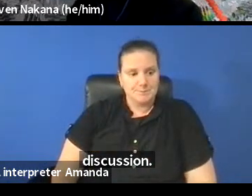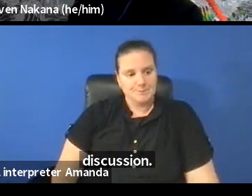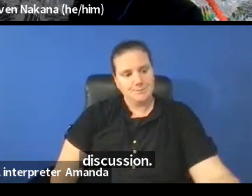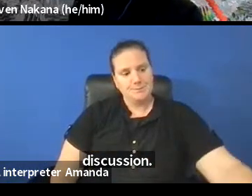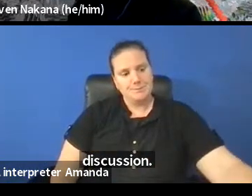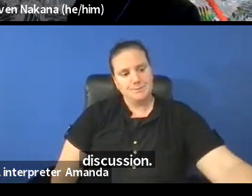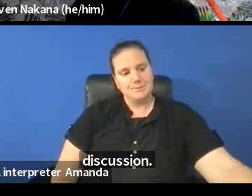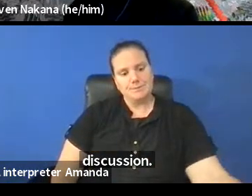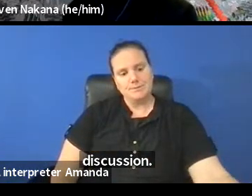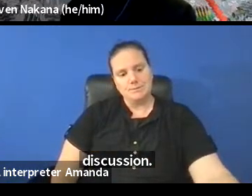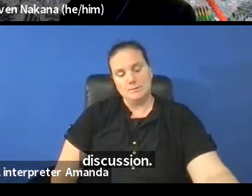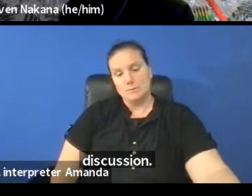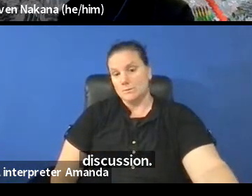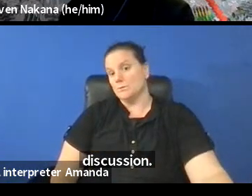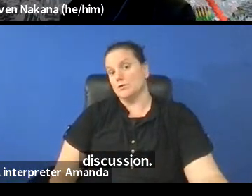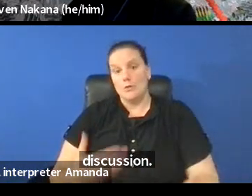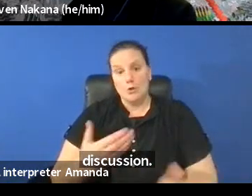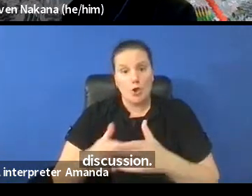for the good of the order?